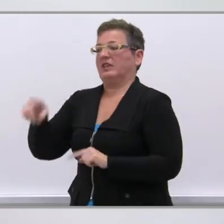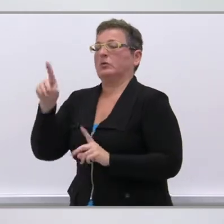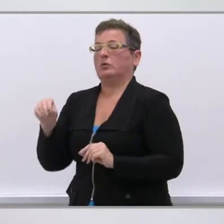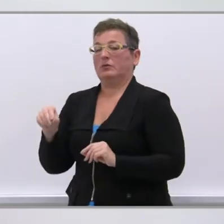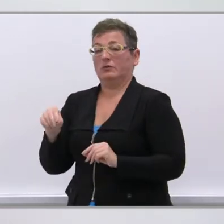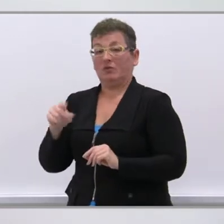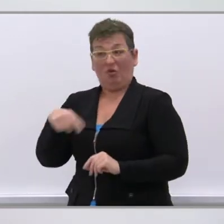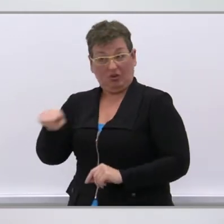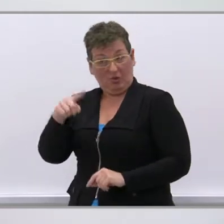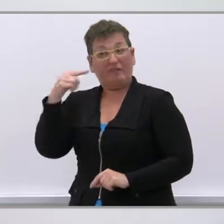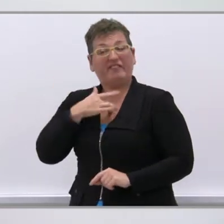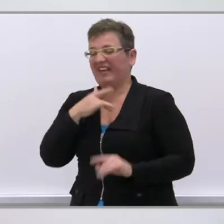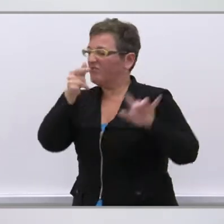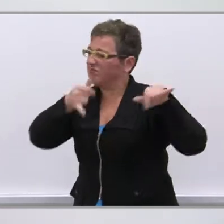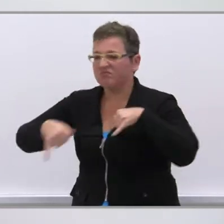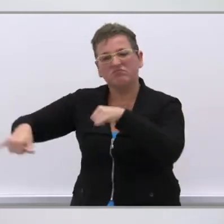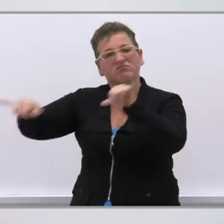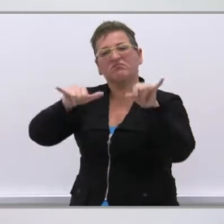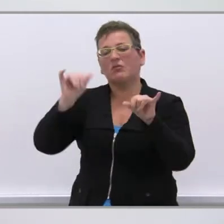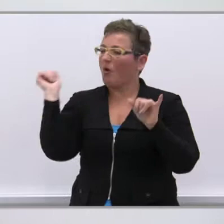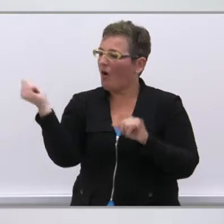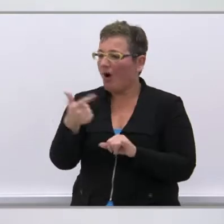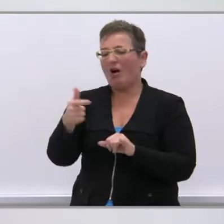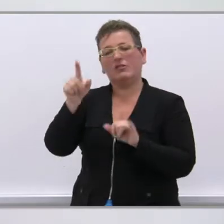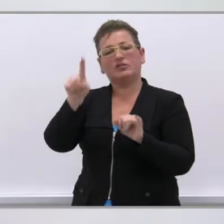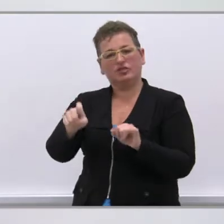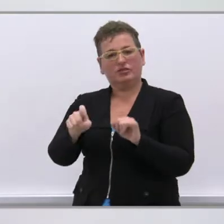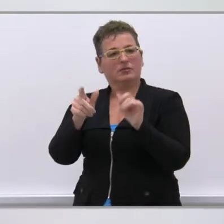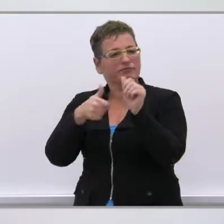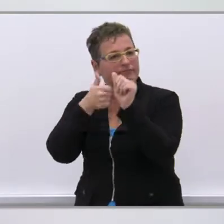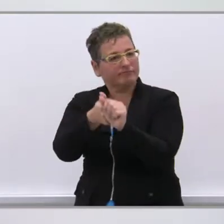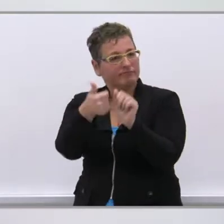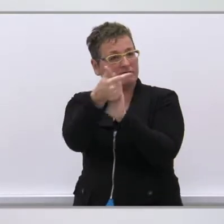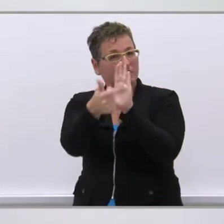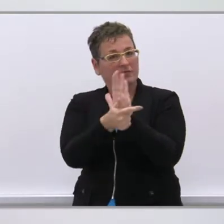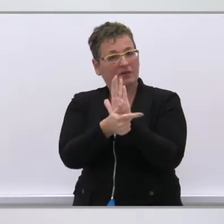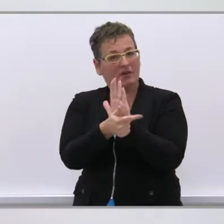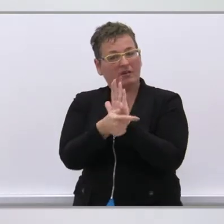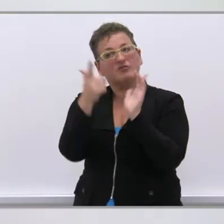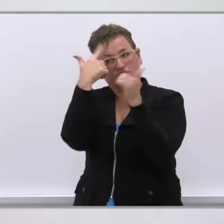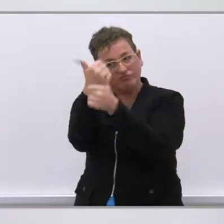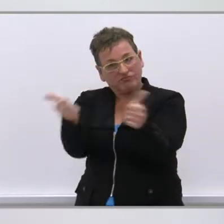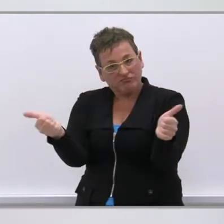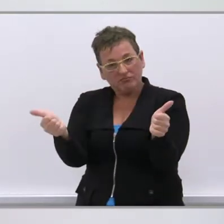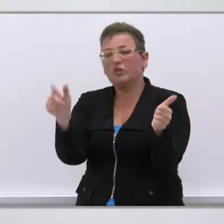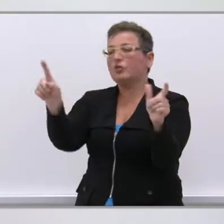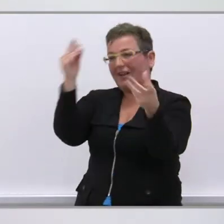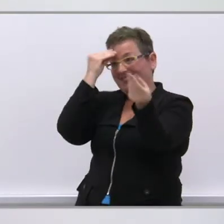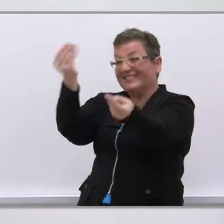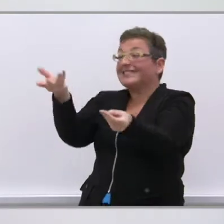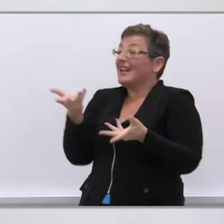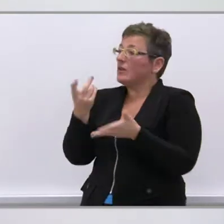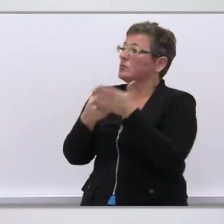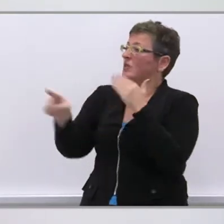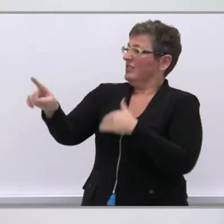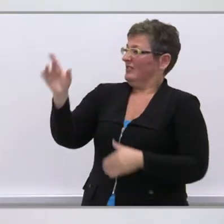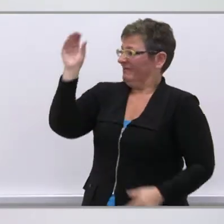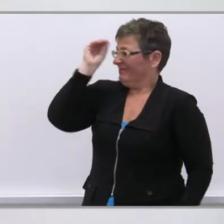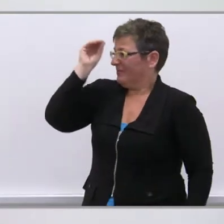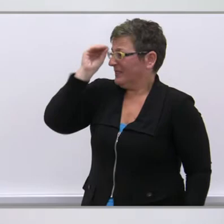can decide. If you think things should be added, then you can let us know what you want to see be added.